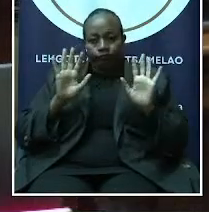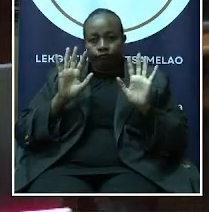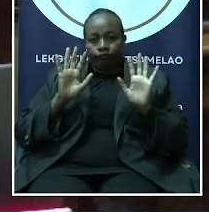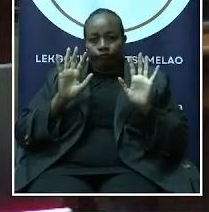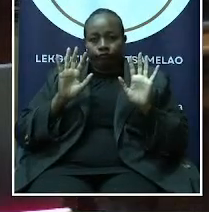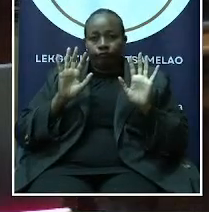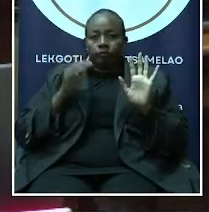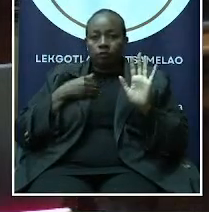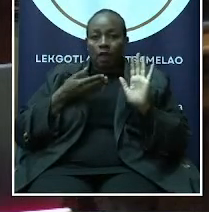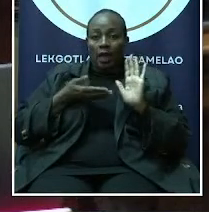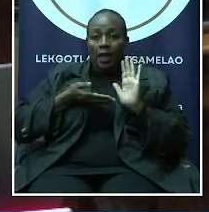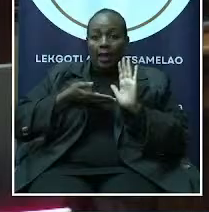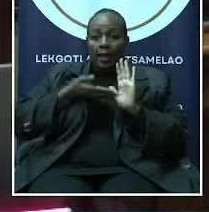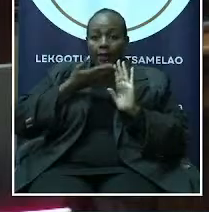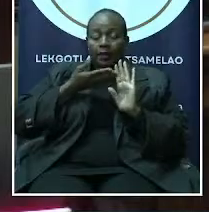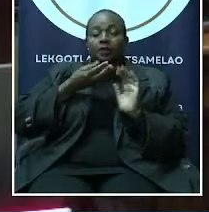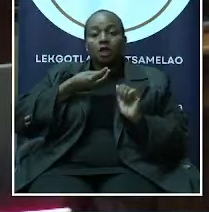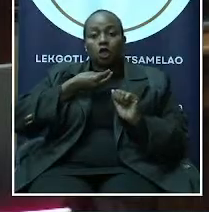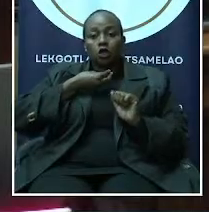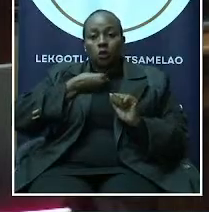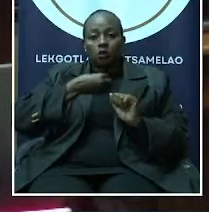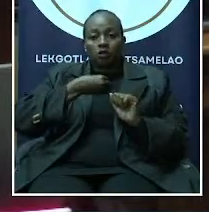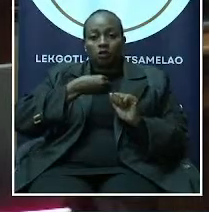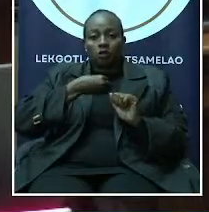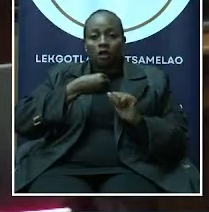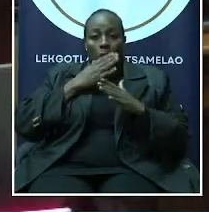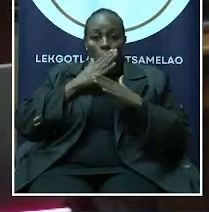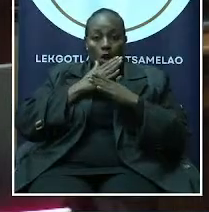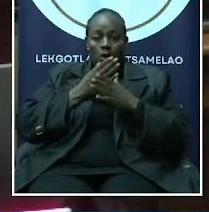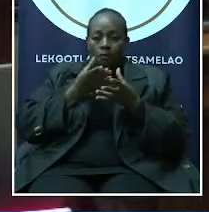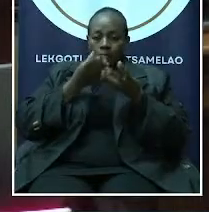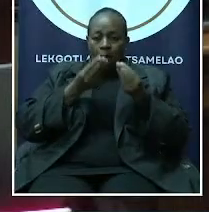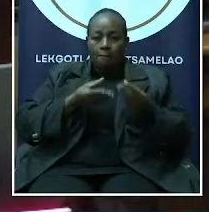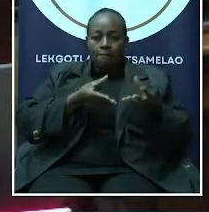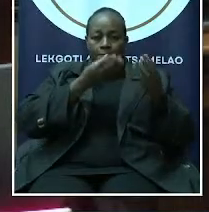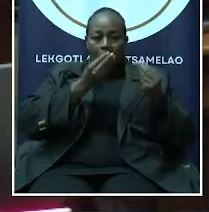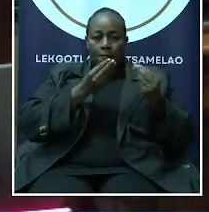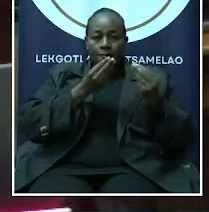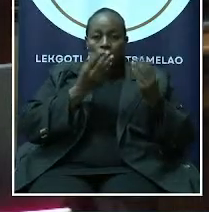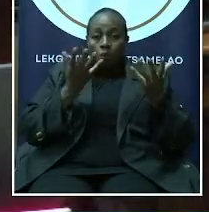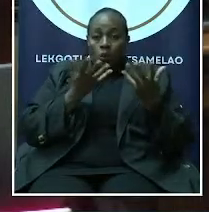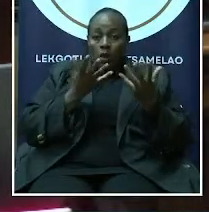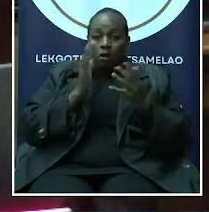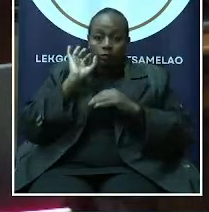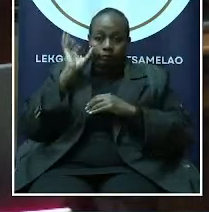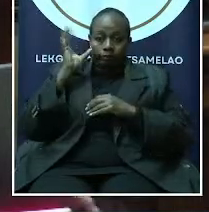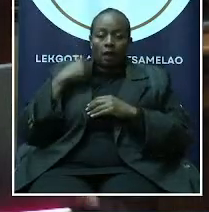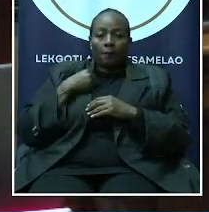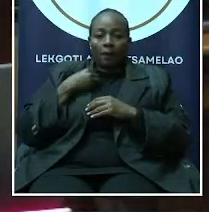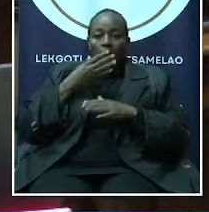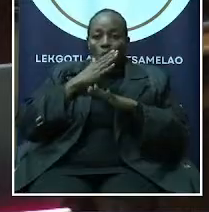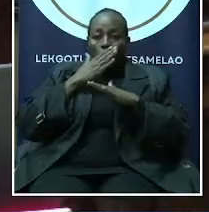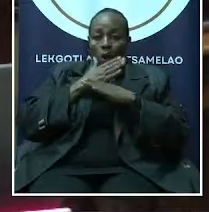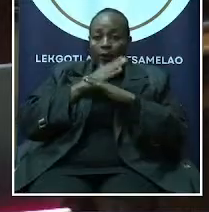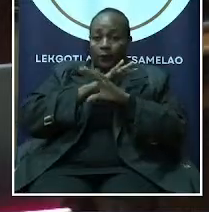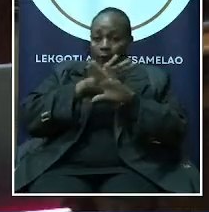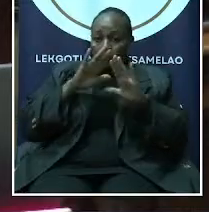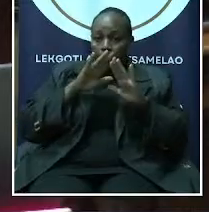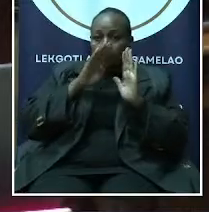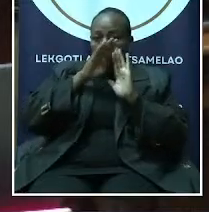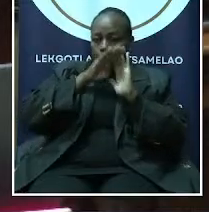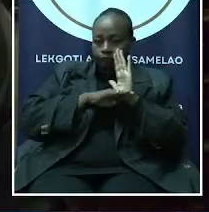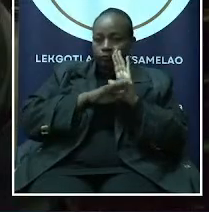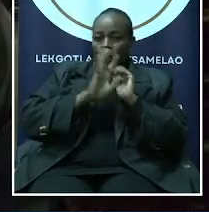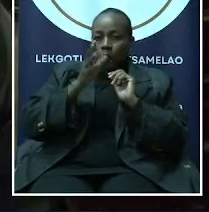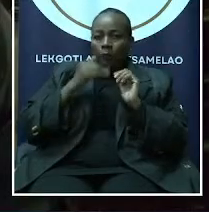be increased youth employment rates in the Free State, which means a reduction of unemployment. There would be